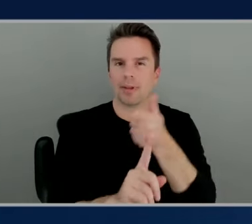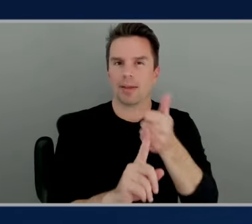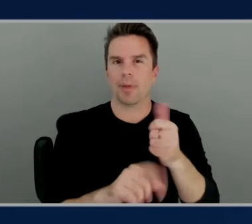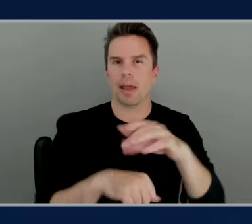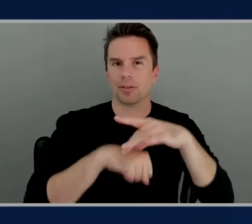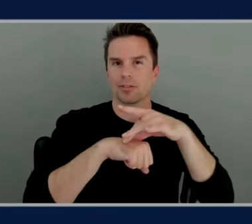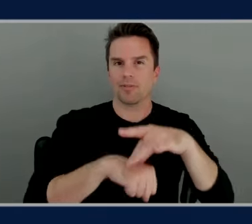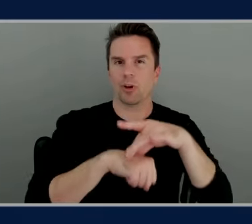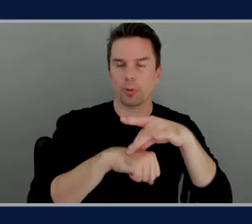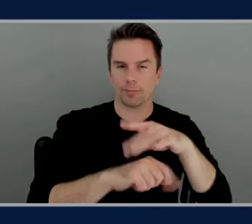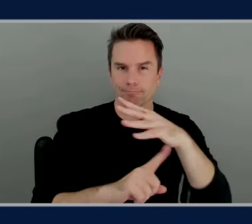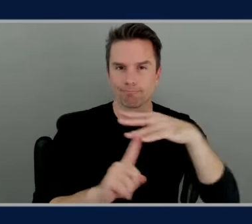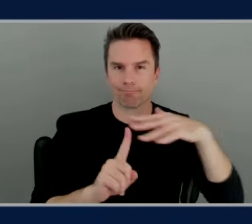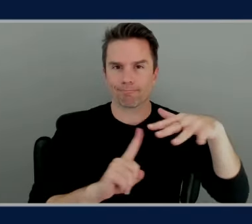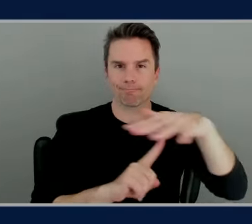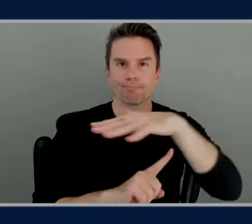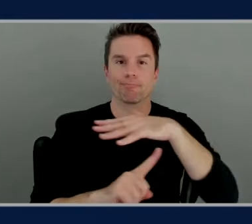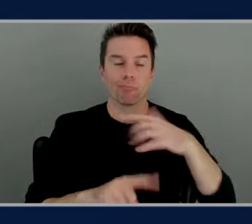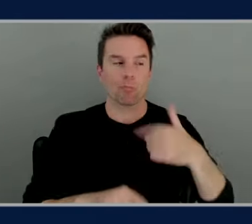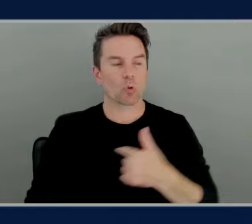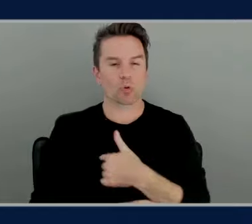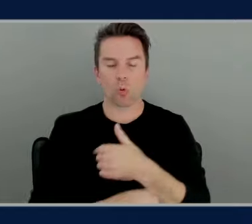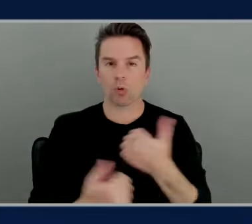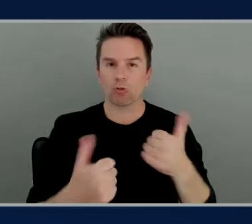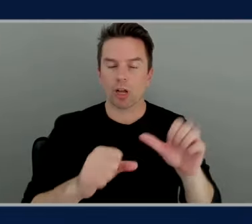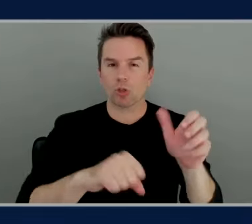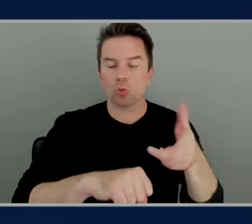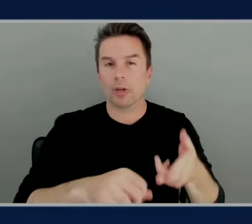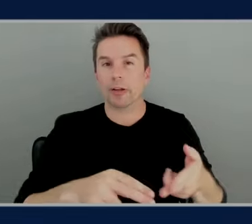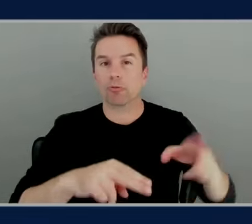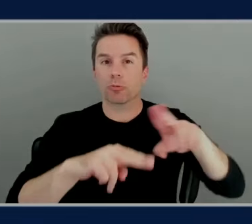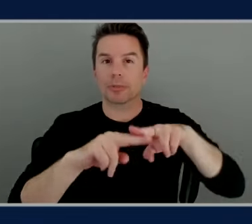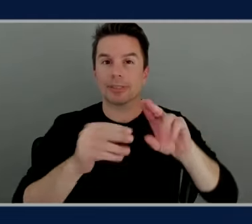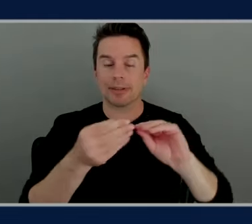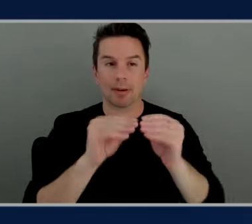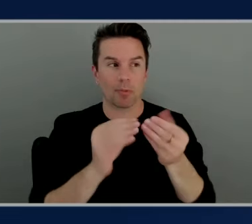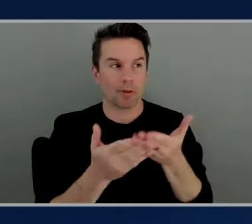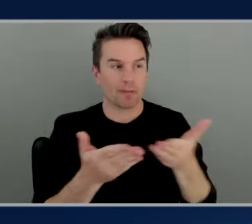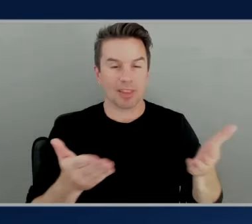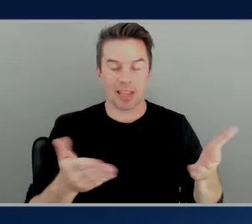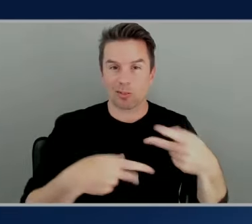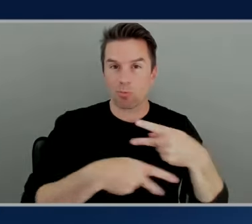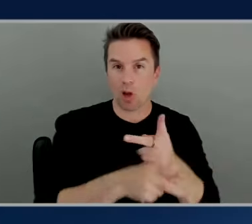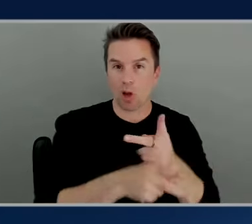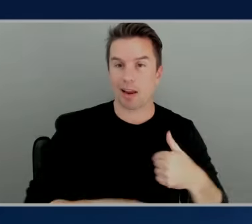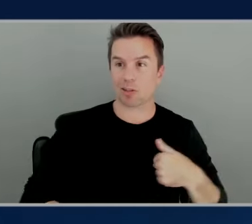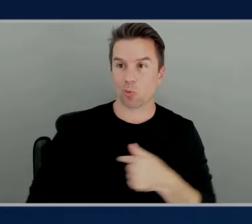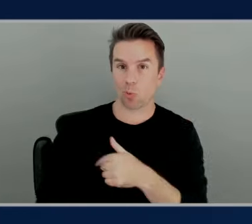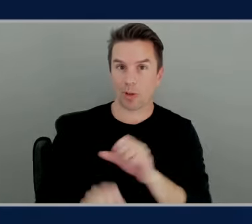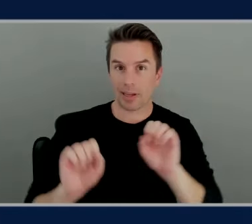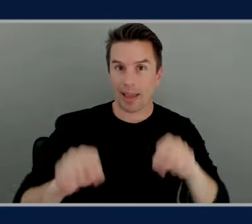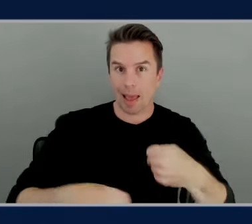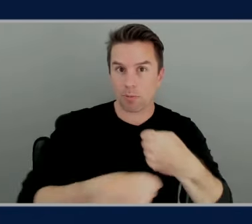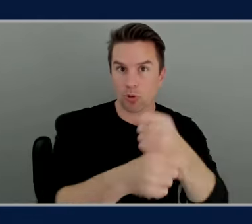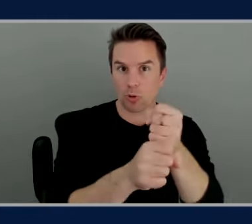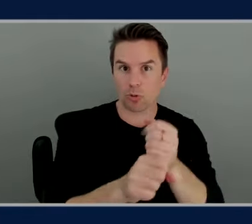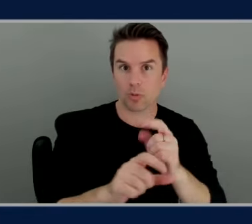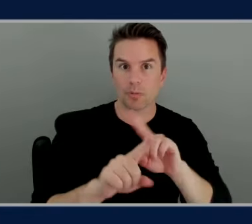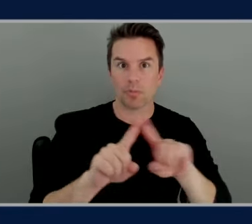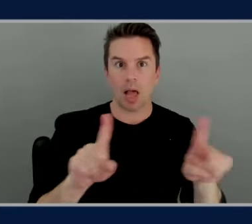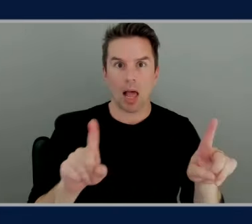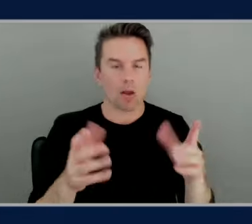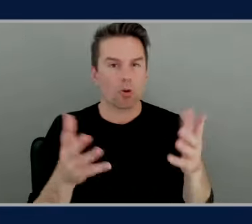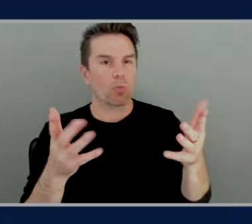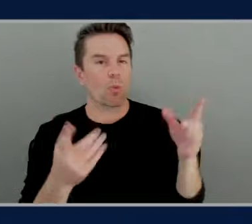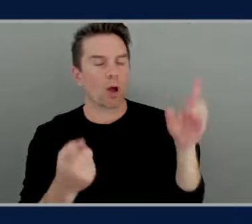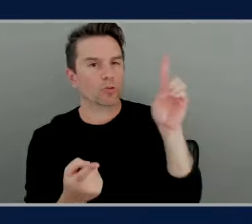trying to increase how much products we can produce, but do it in a way that uses as few resources as possible. So that's the role we